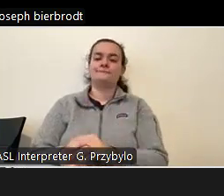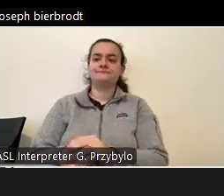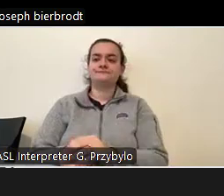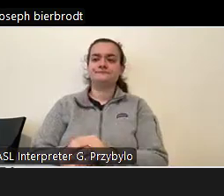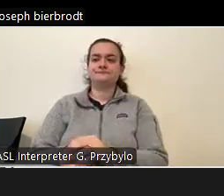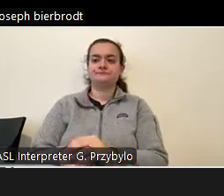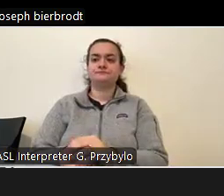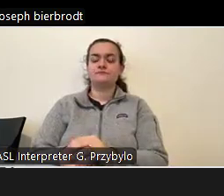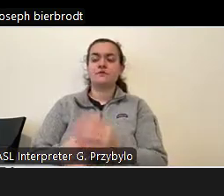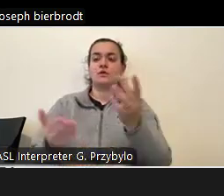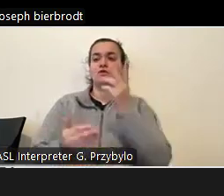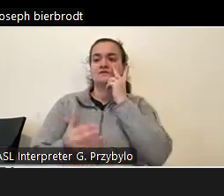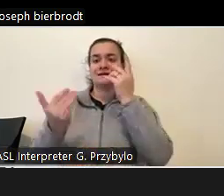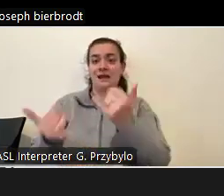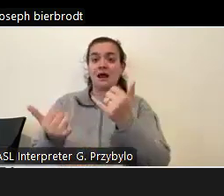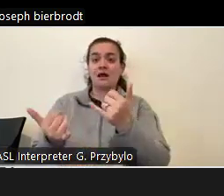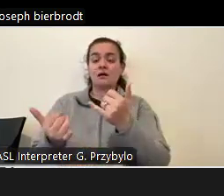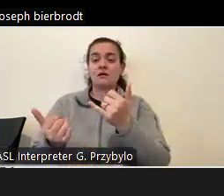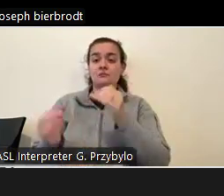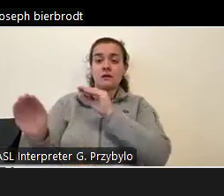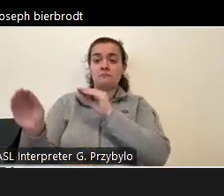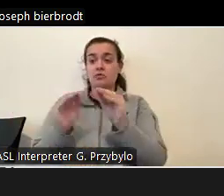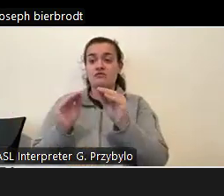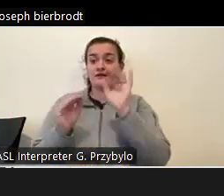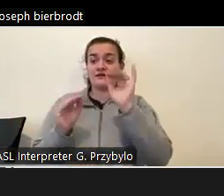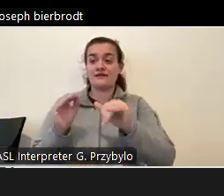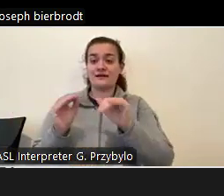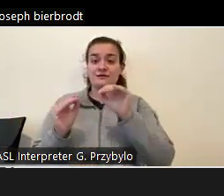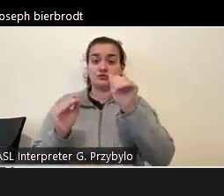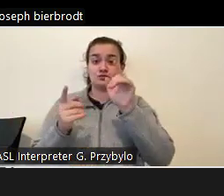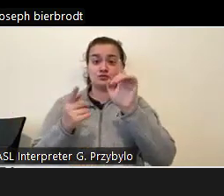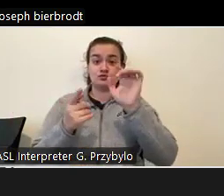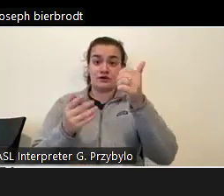So what you see now by moving that to 10,000,